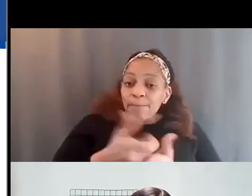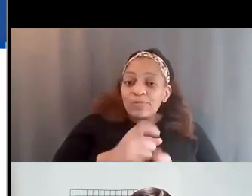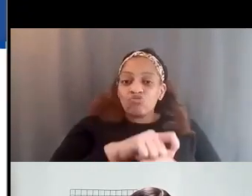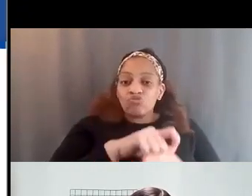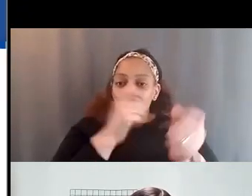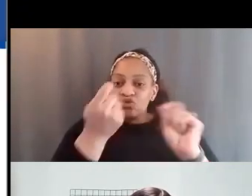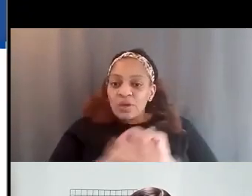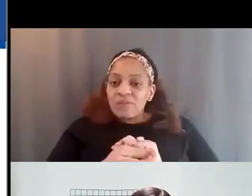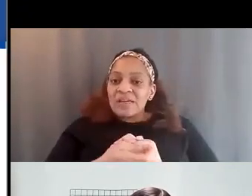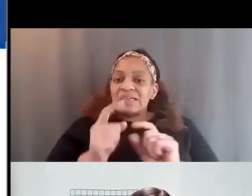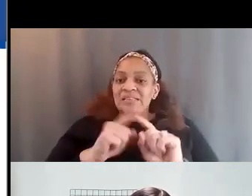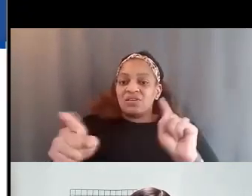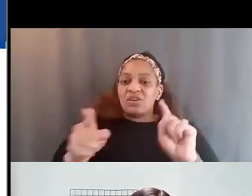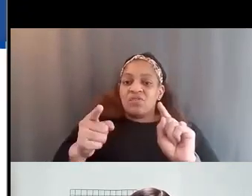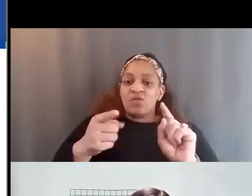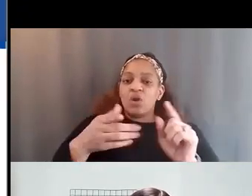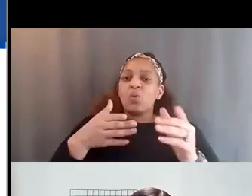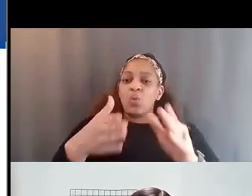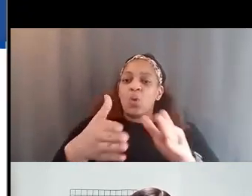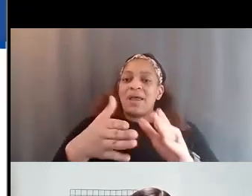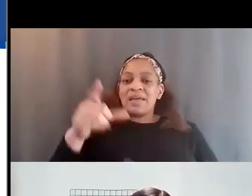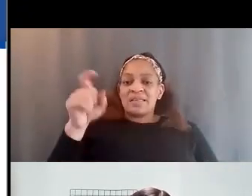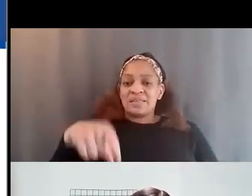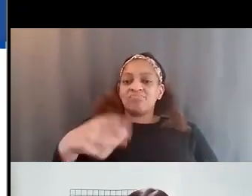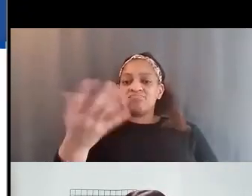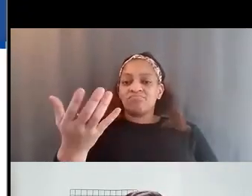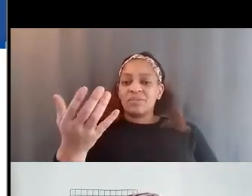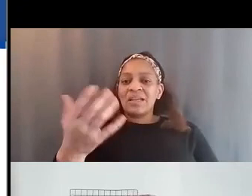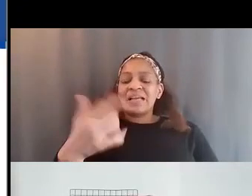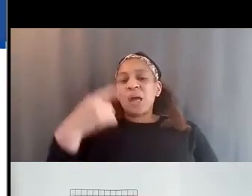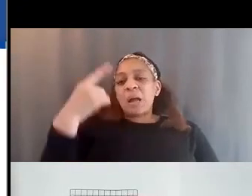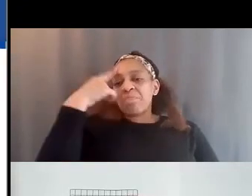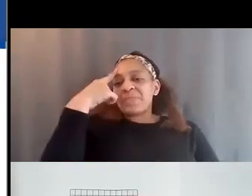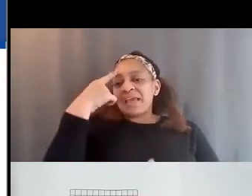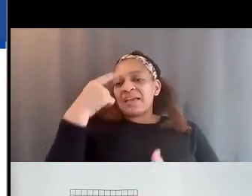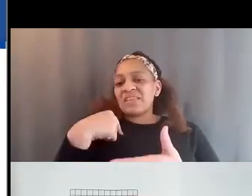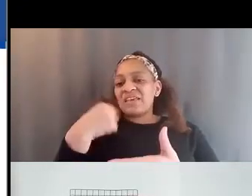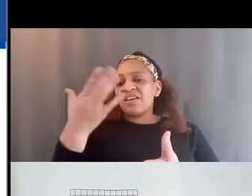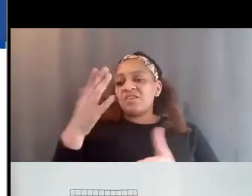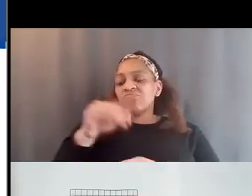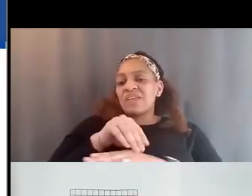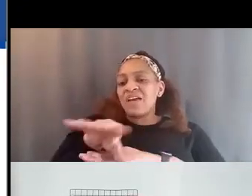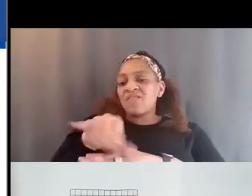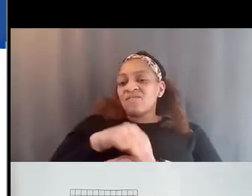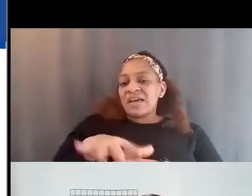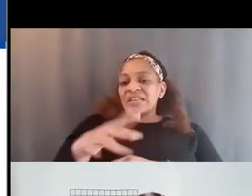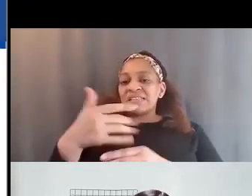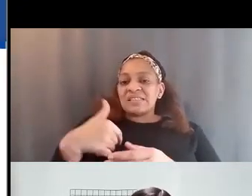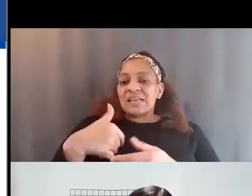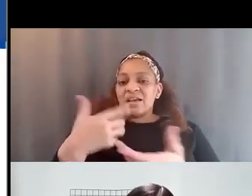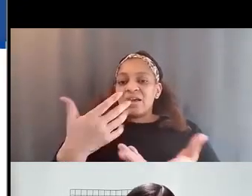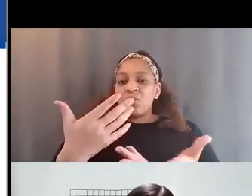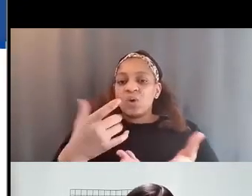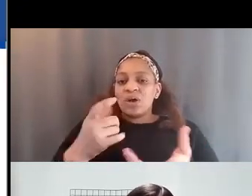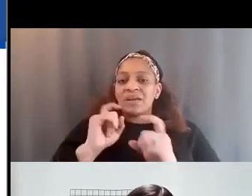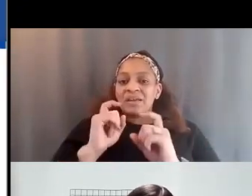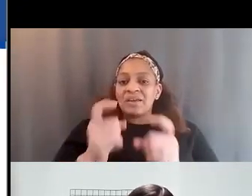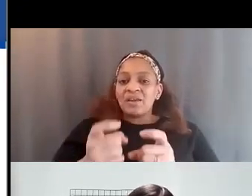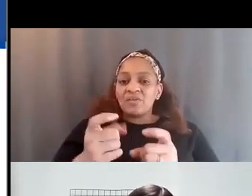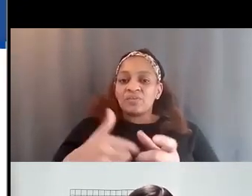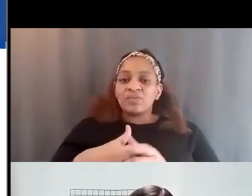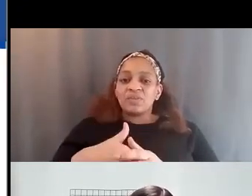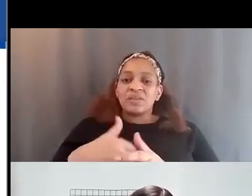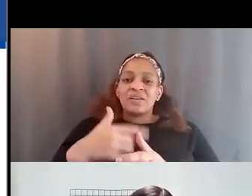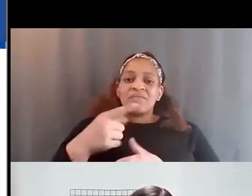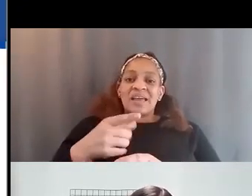different direction. So I think that would be advice that I would give. I would also give the advice to work with a